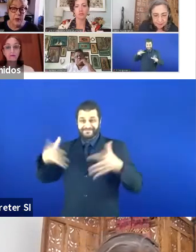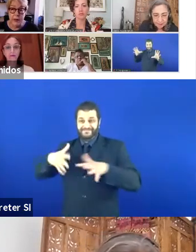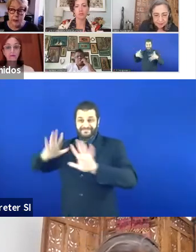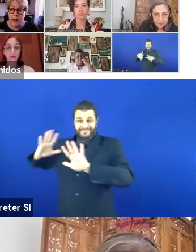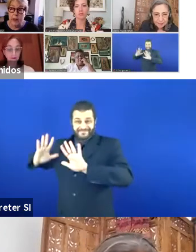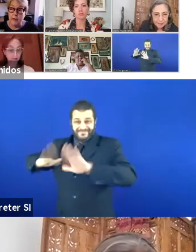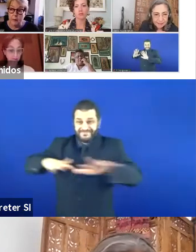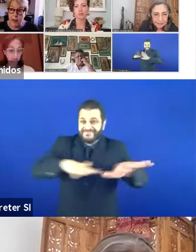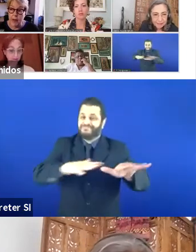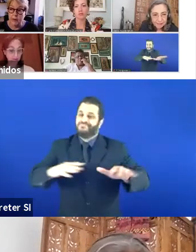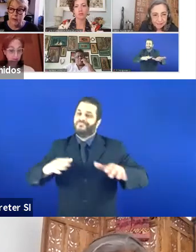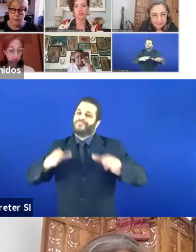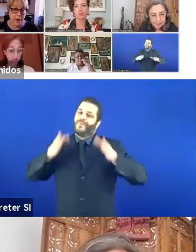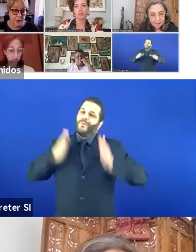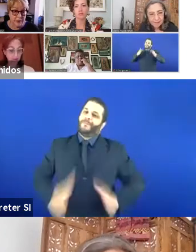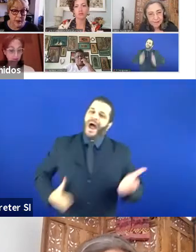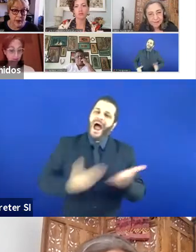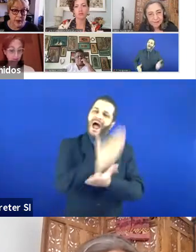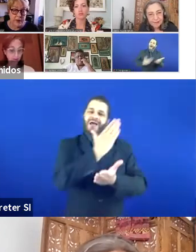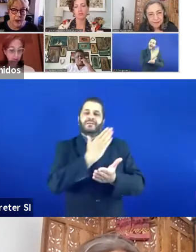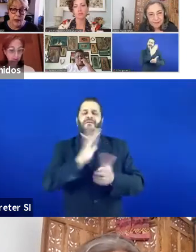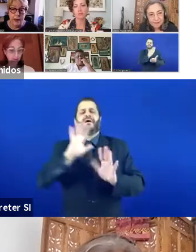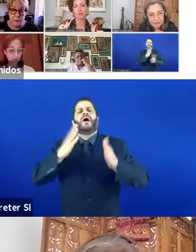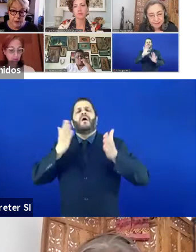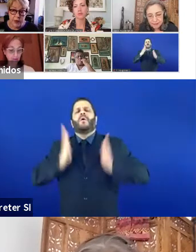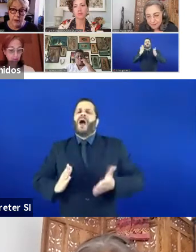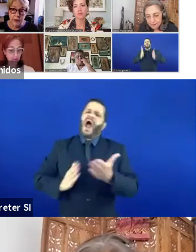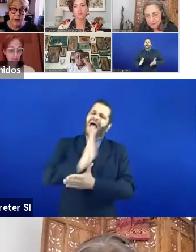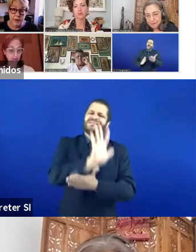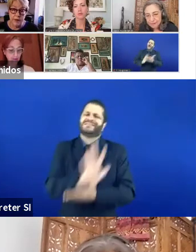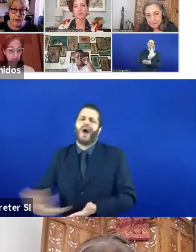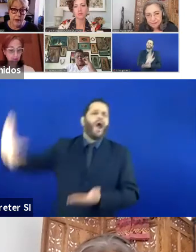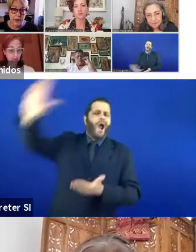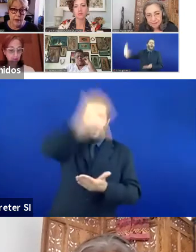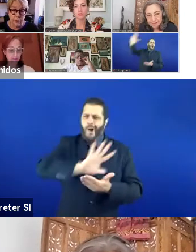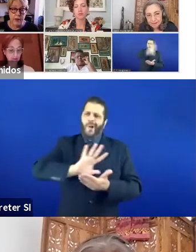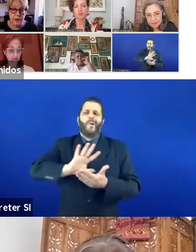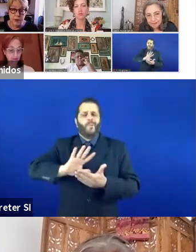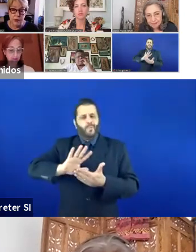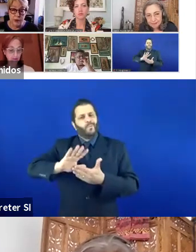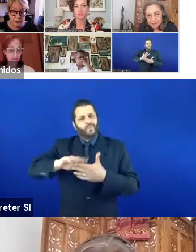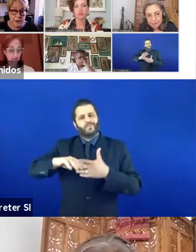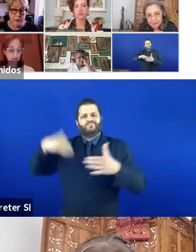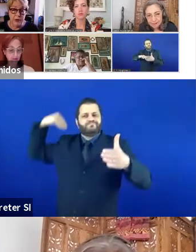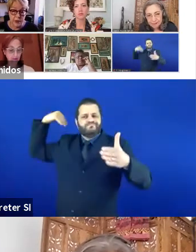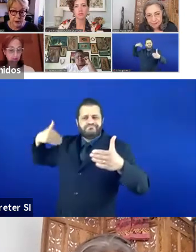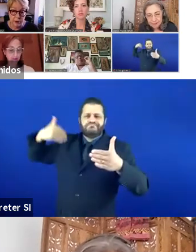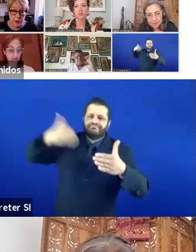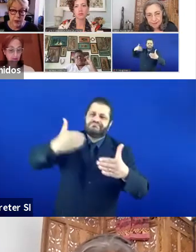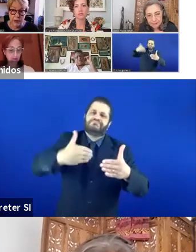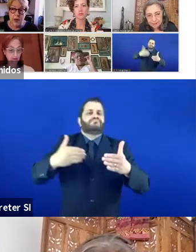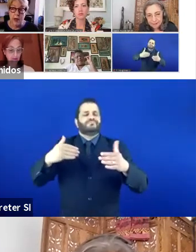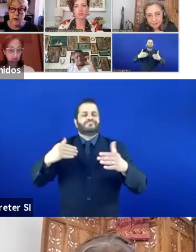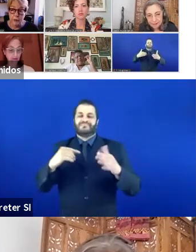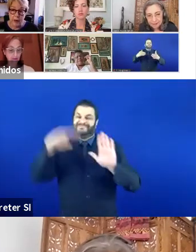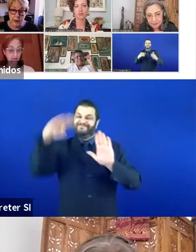have made in the past couple of decades. And in particular, I think the recognition of women's rights as human